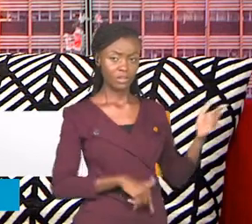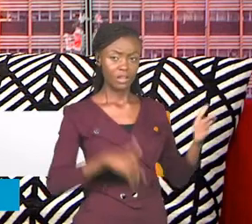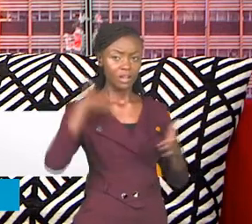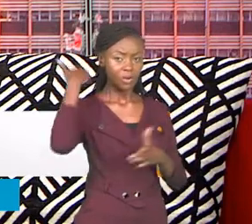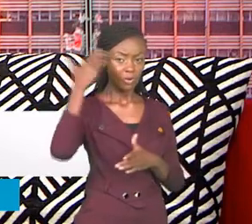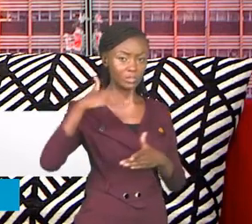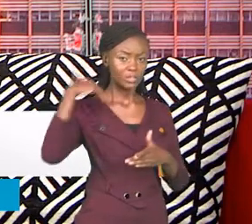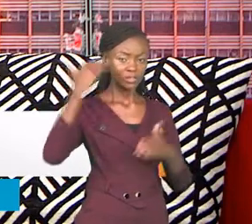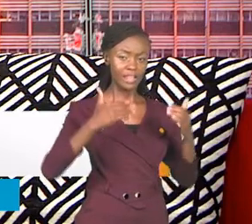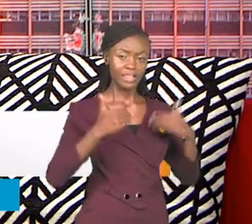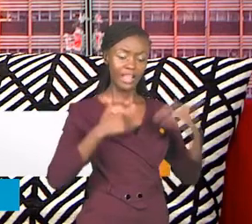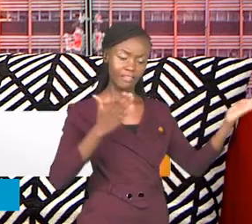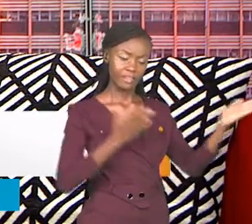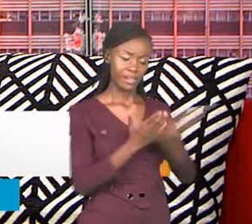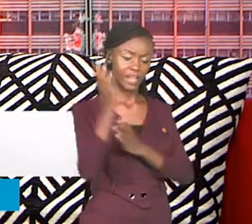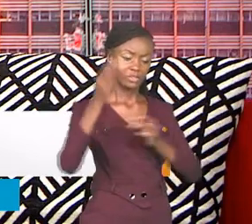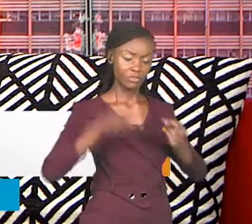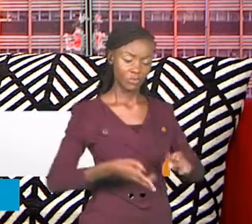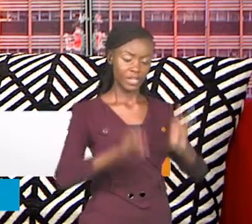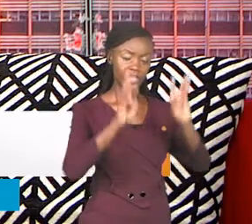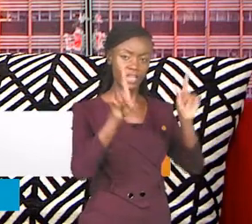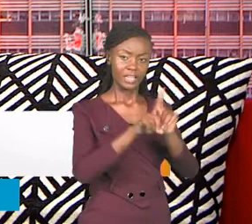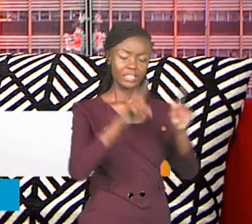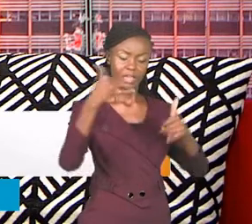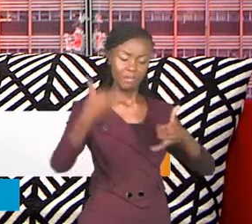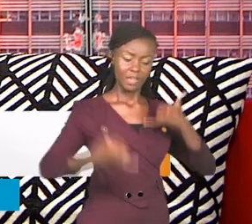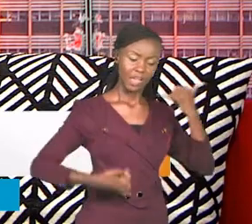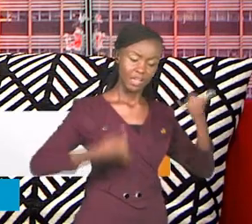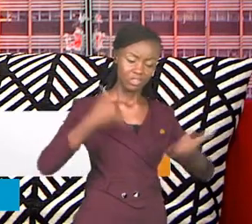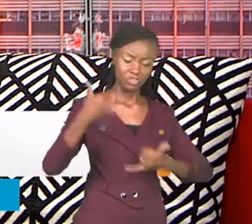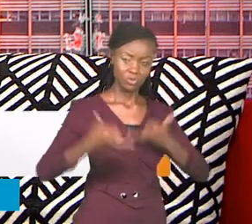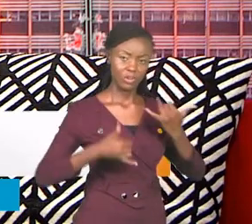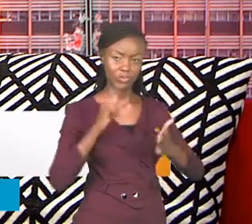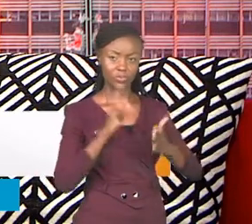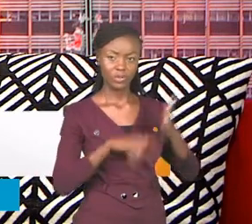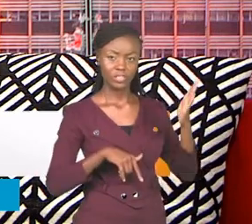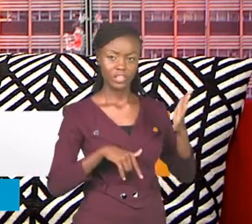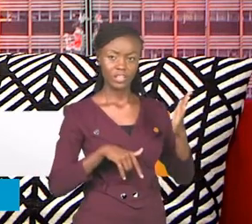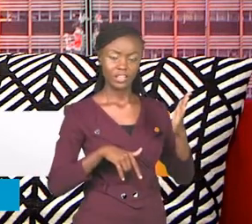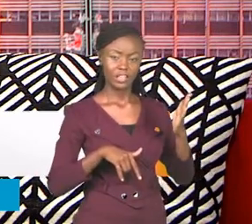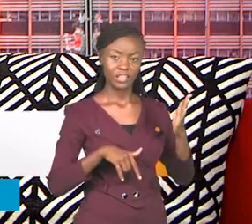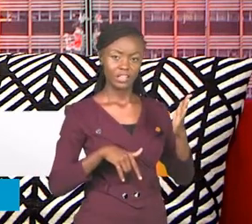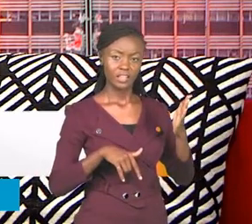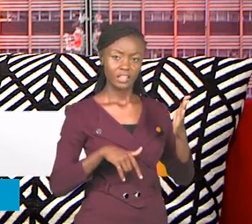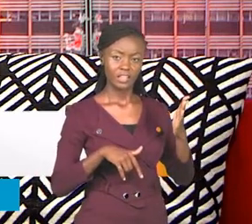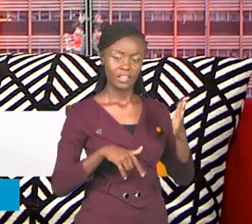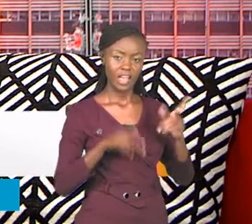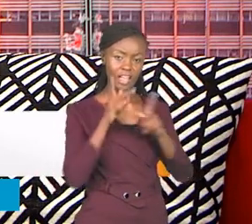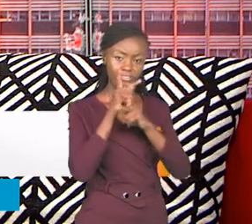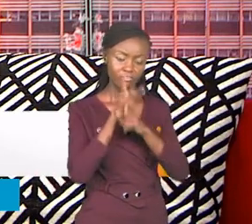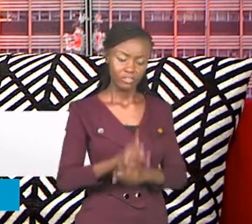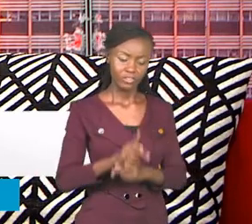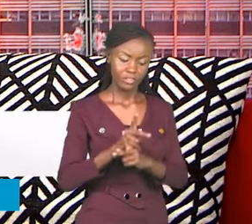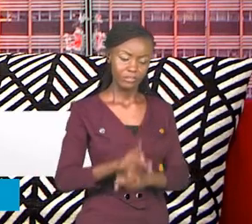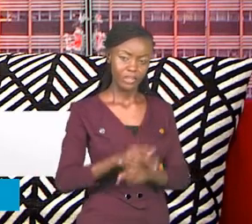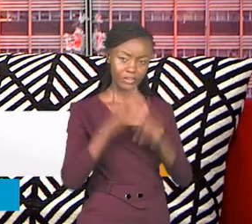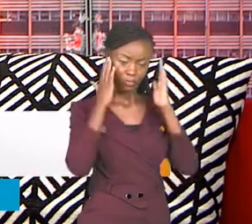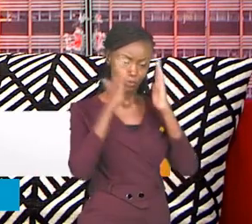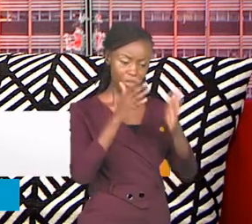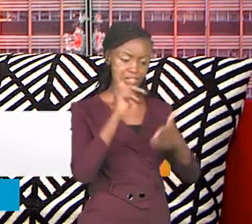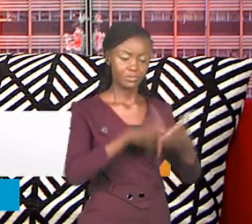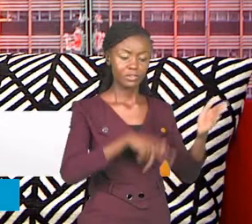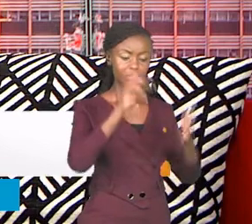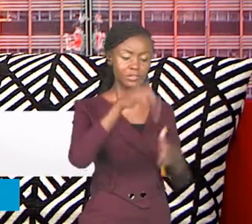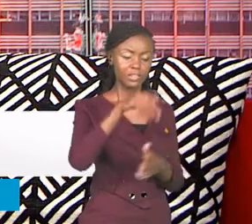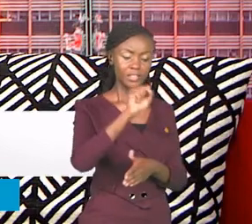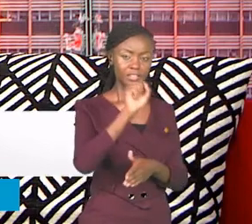they have right of way. Sure. And then they're enjoying this thing of enforcement is only targeting the PSV.